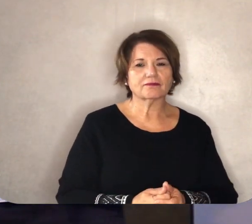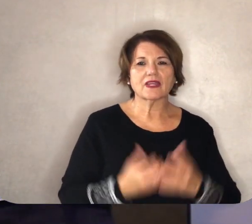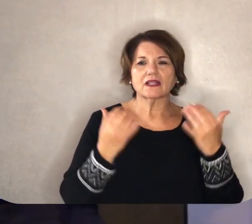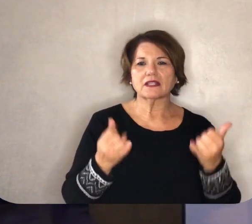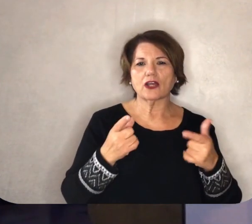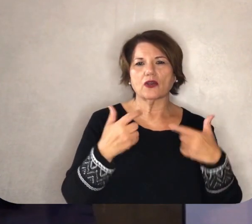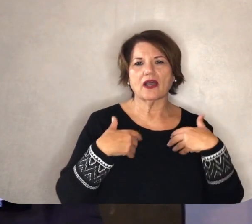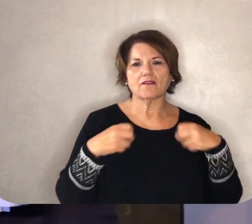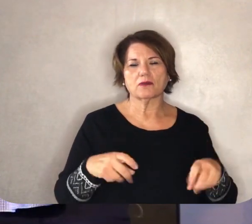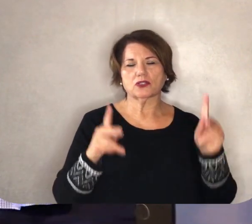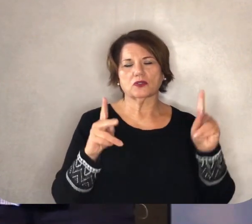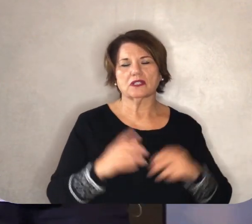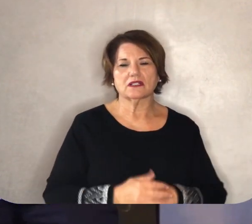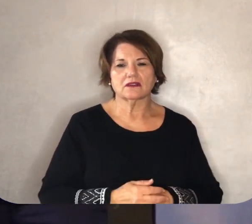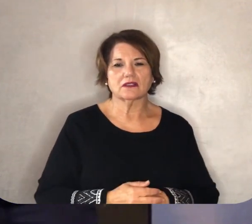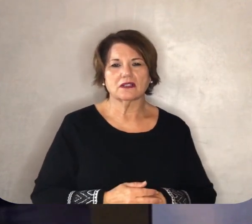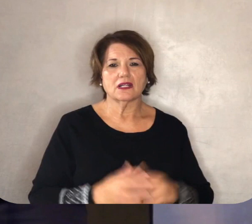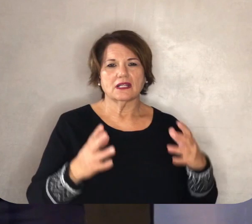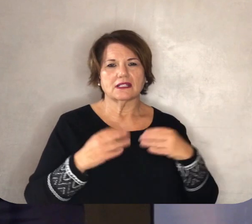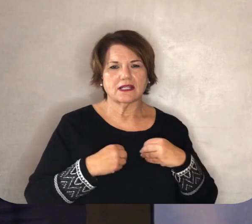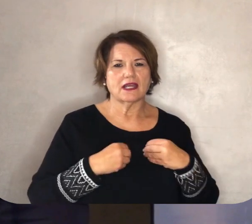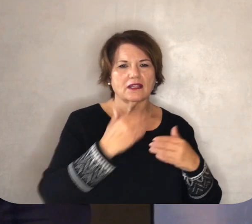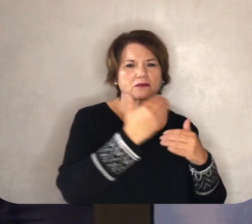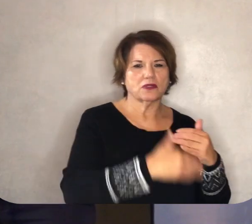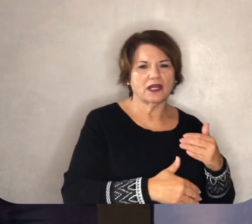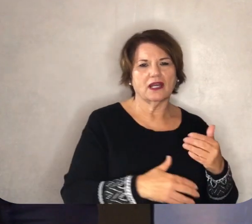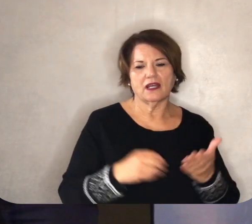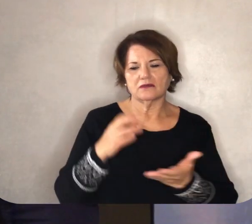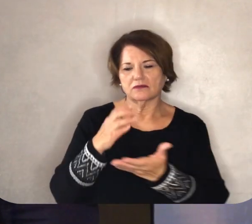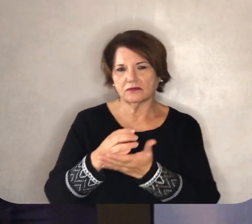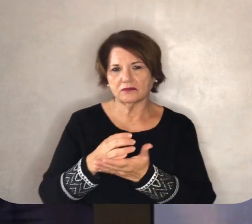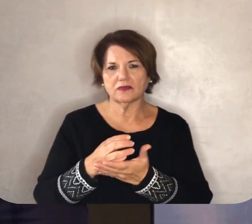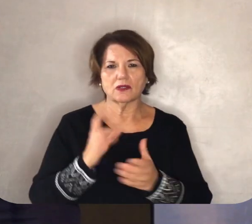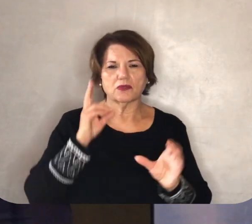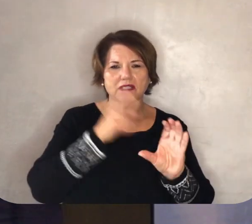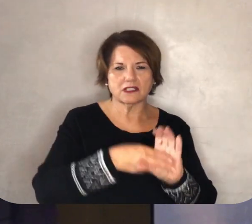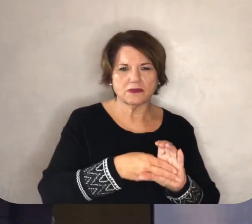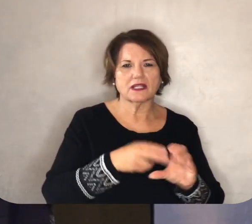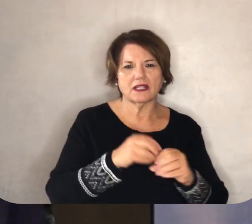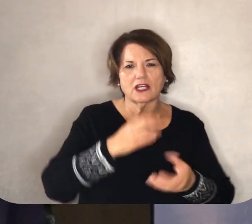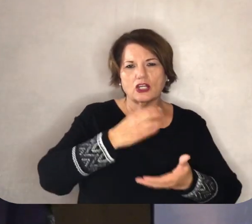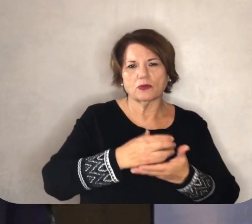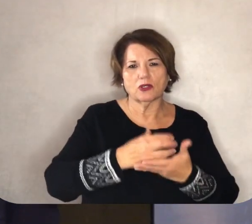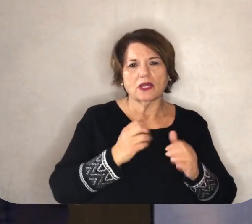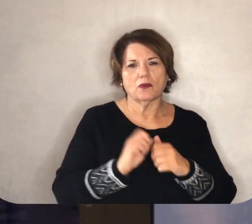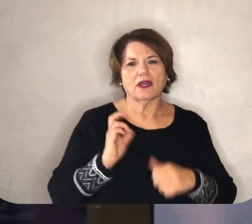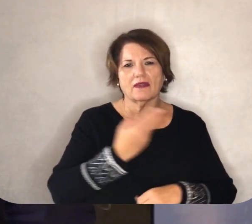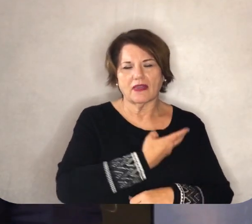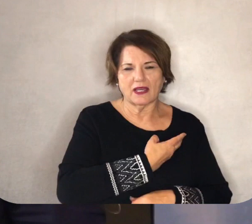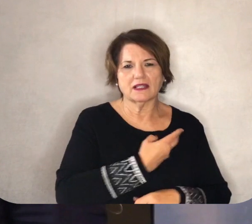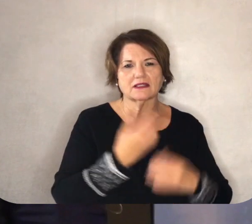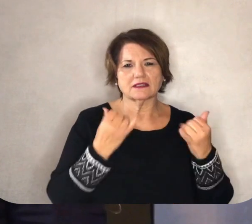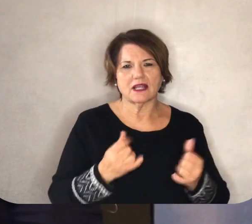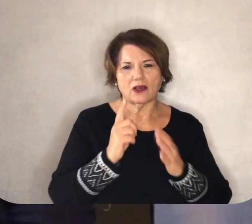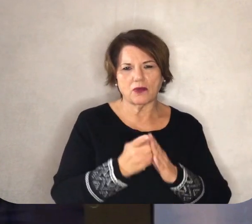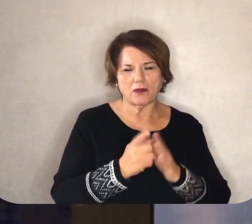An opportunity to take the elements and to participate in communion. We're going to spend a moment